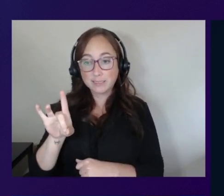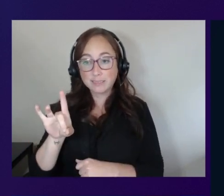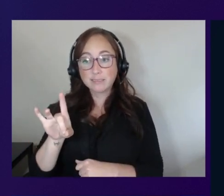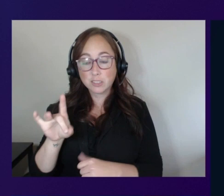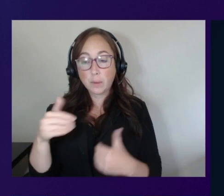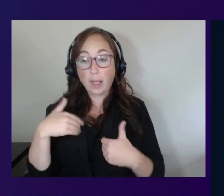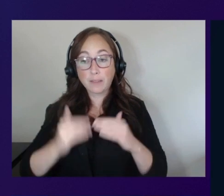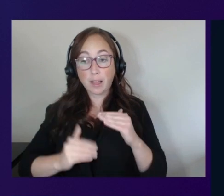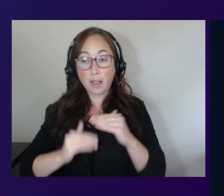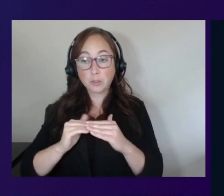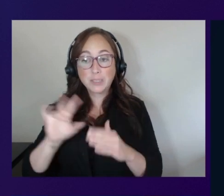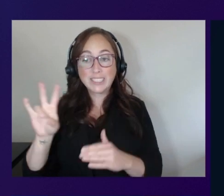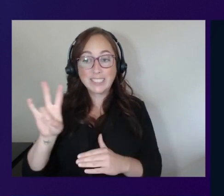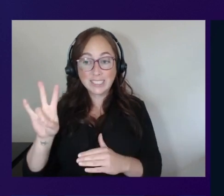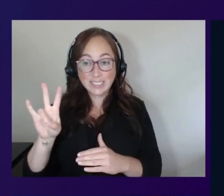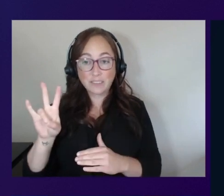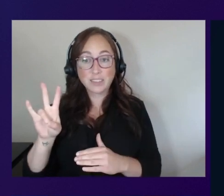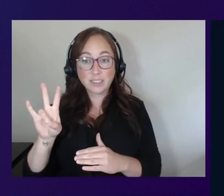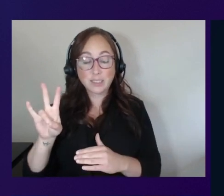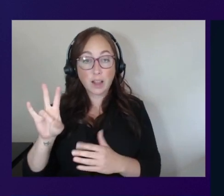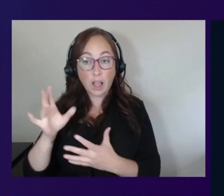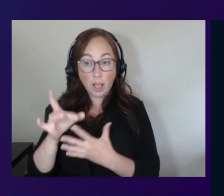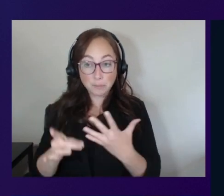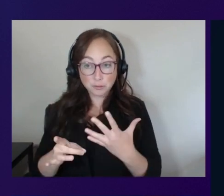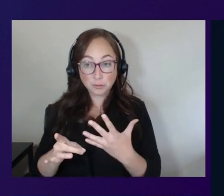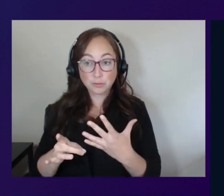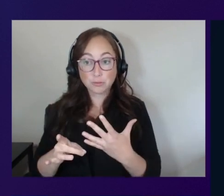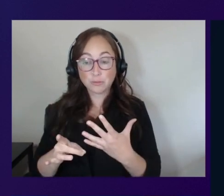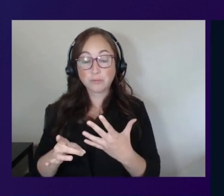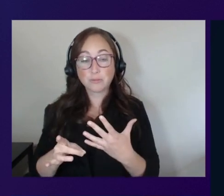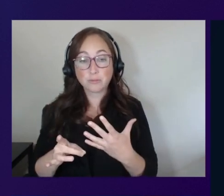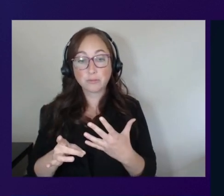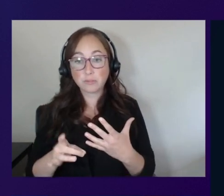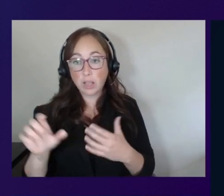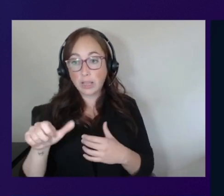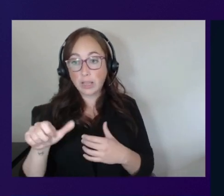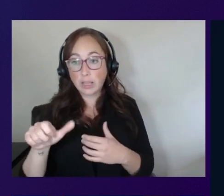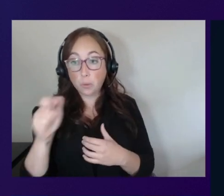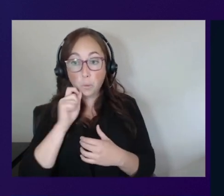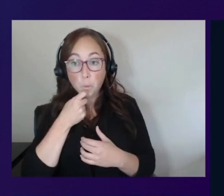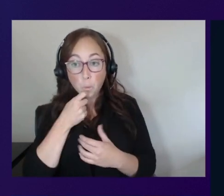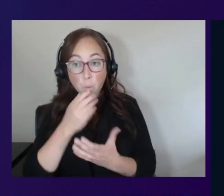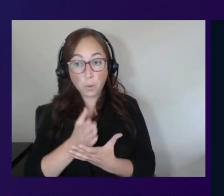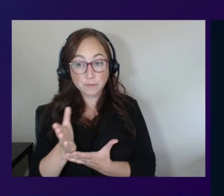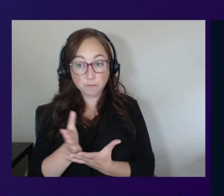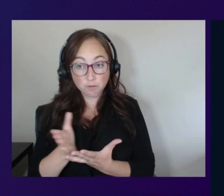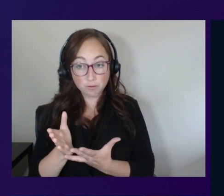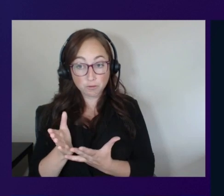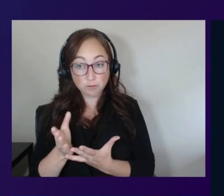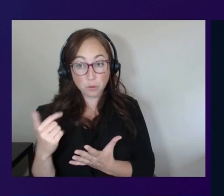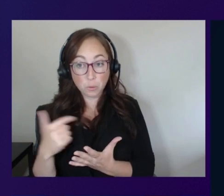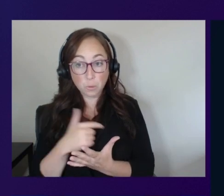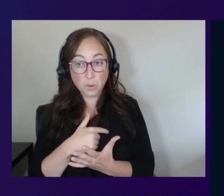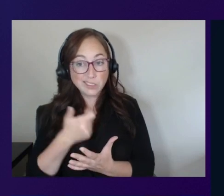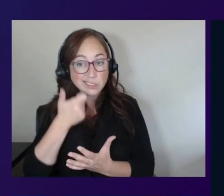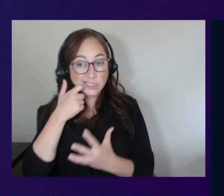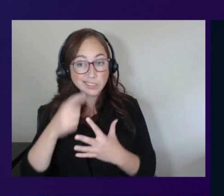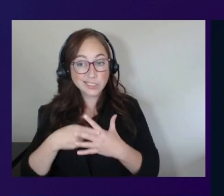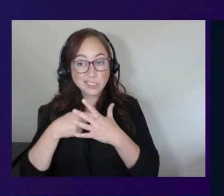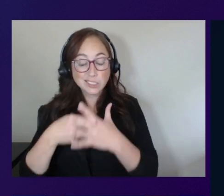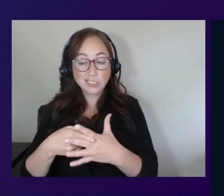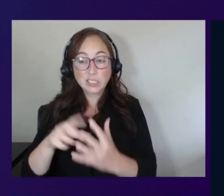7 instances sizes that you can choose from. And another cool feature is we recently launched the